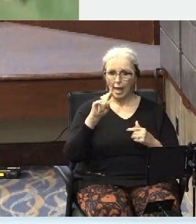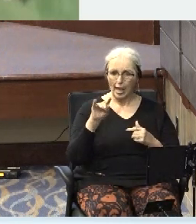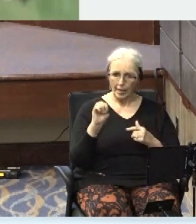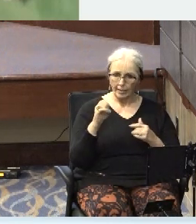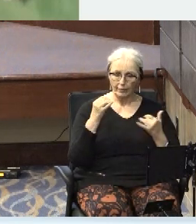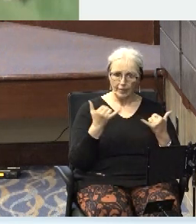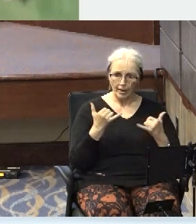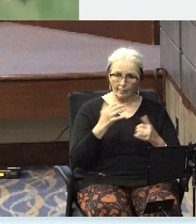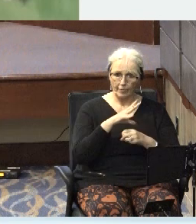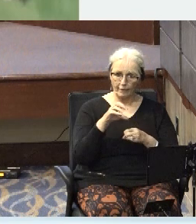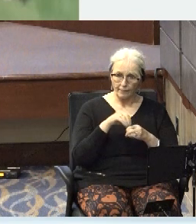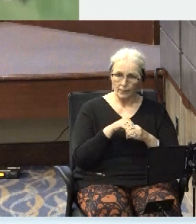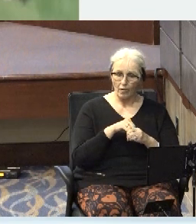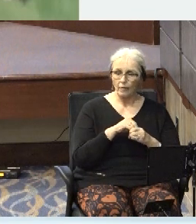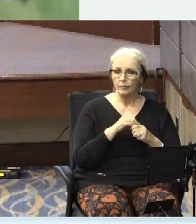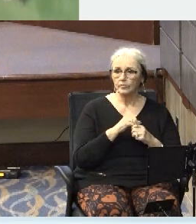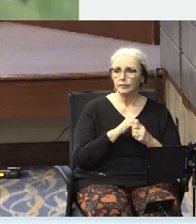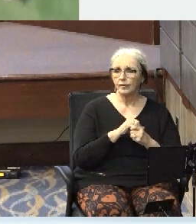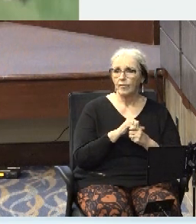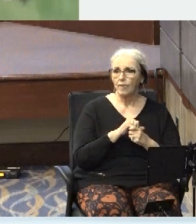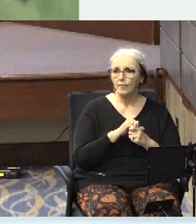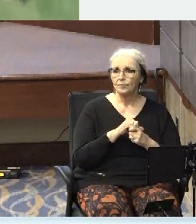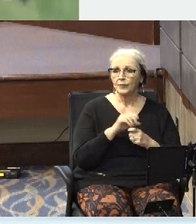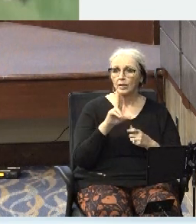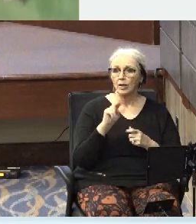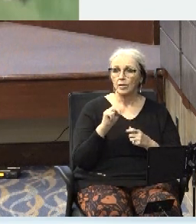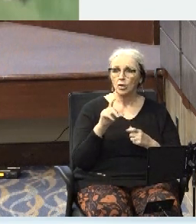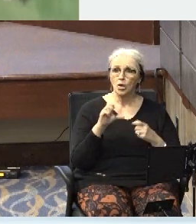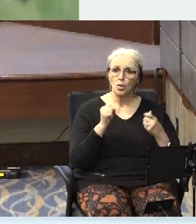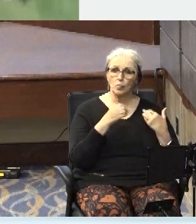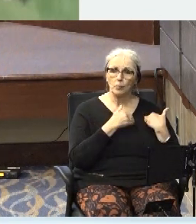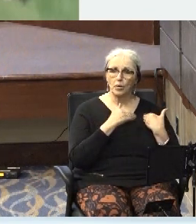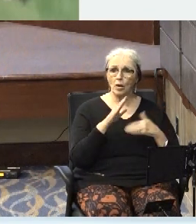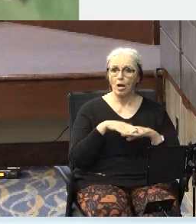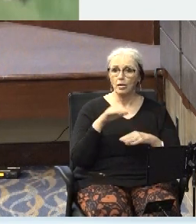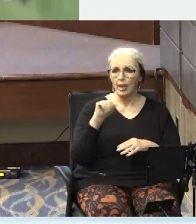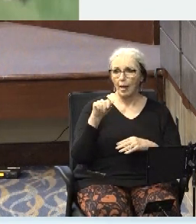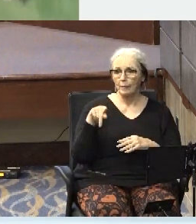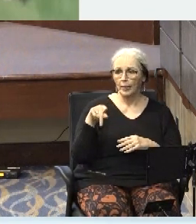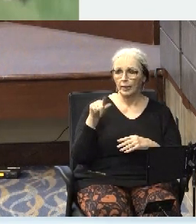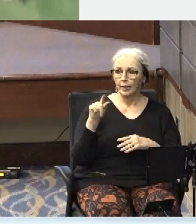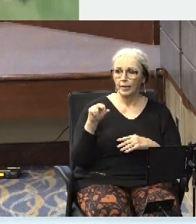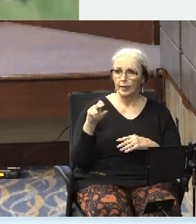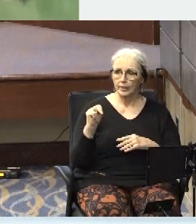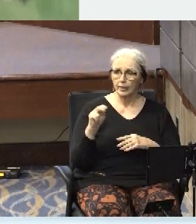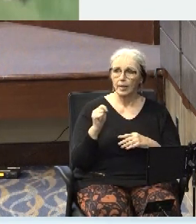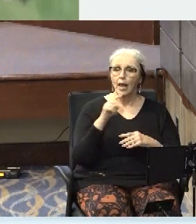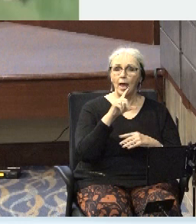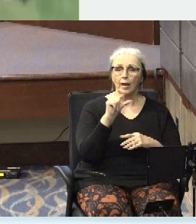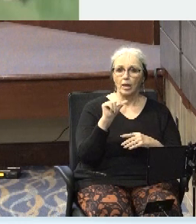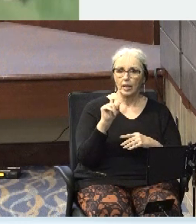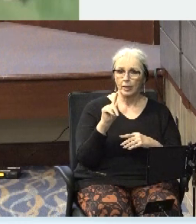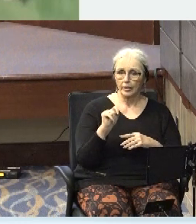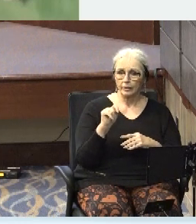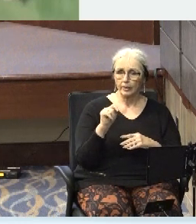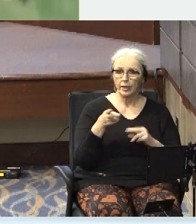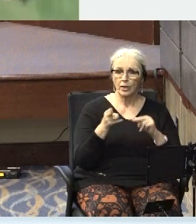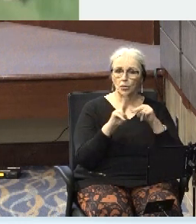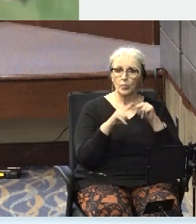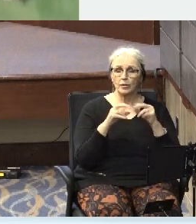of these regulations would impose an undue hardship on the applicant. We do have one condition, is that further subdivision of the lot that increases the number of